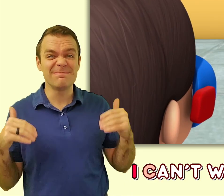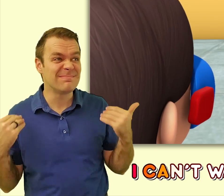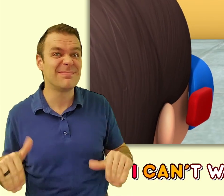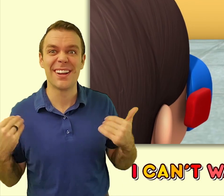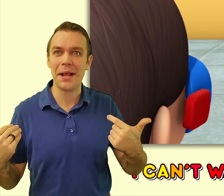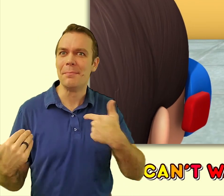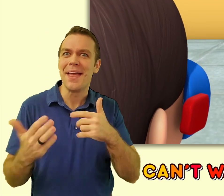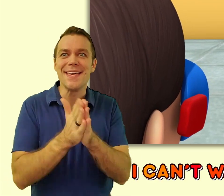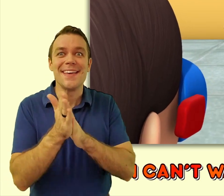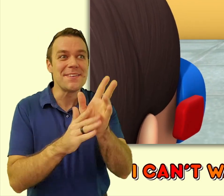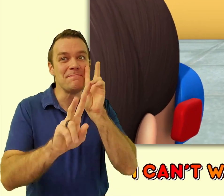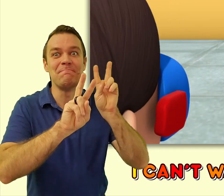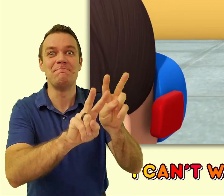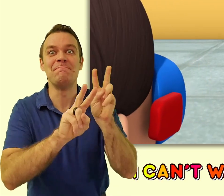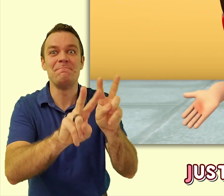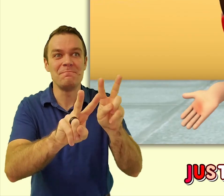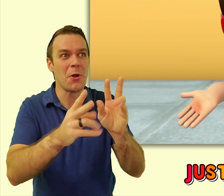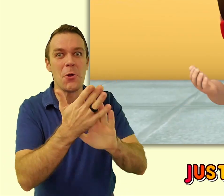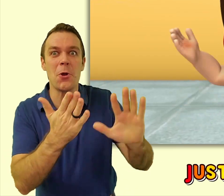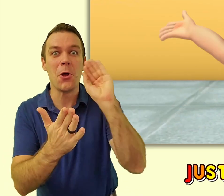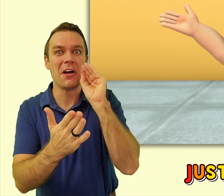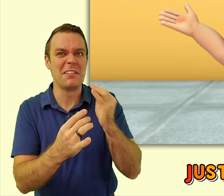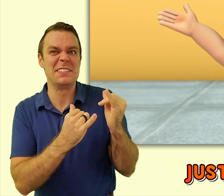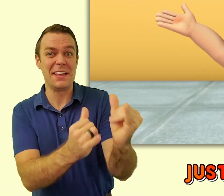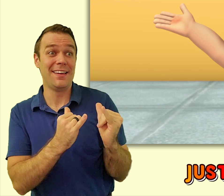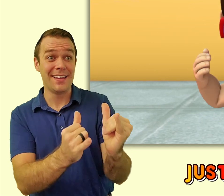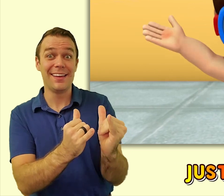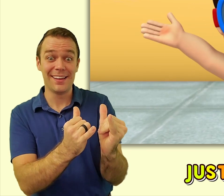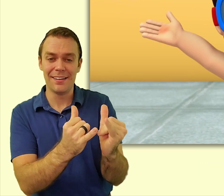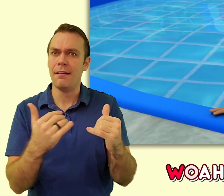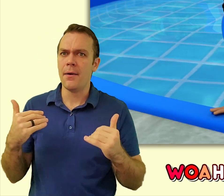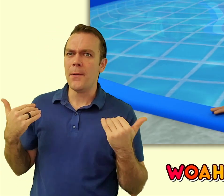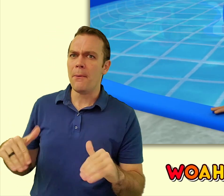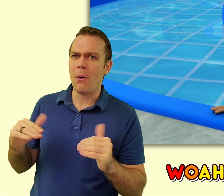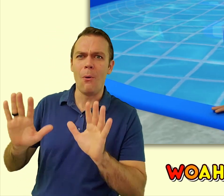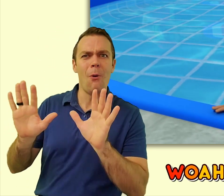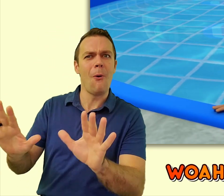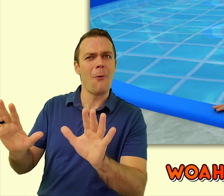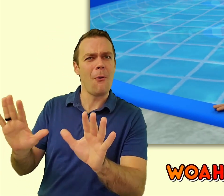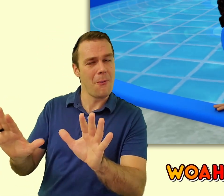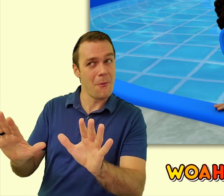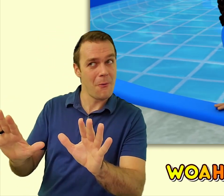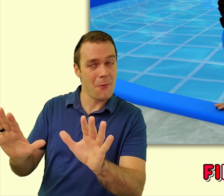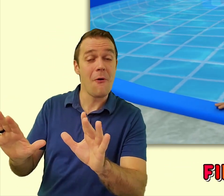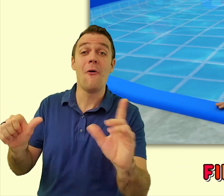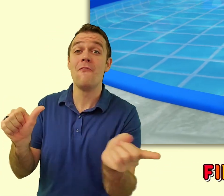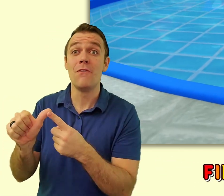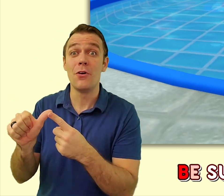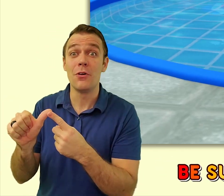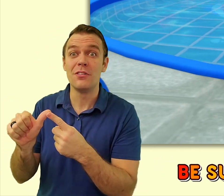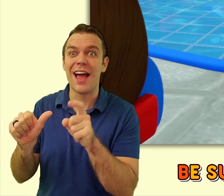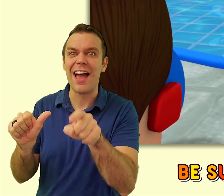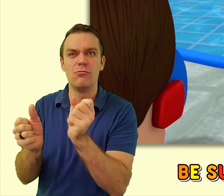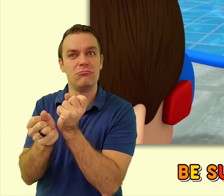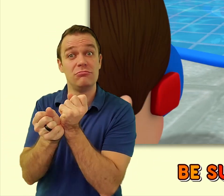Wow, I can't wait to be able to swim just like you guys! Whoa, hold up, Nathan. First, you gotta